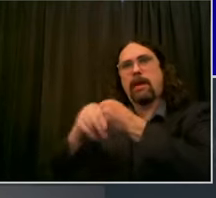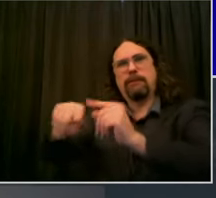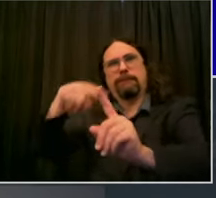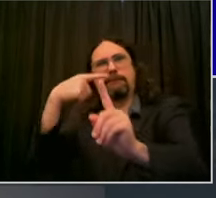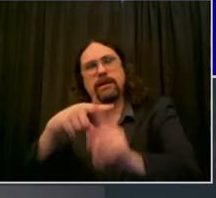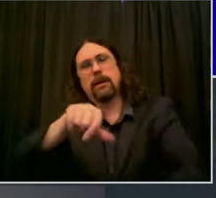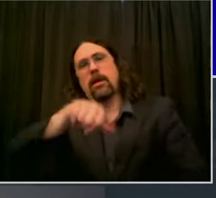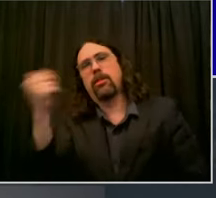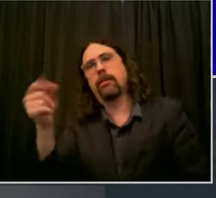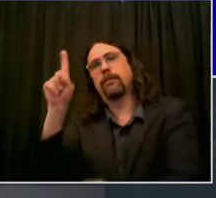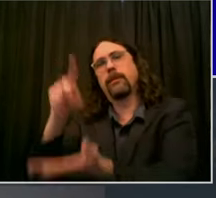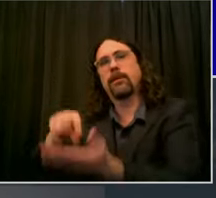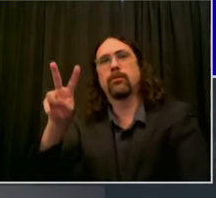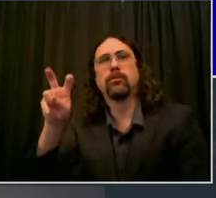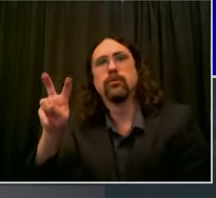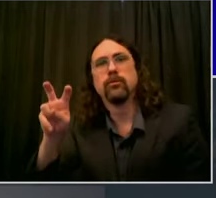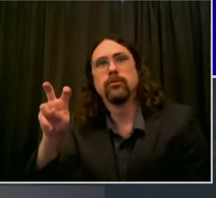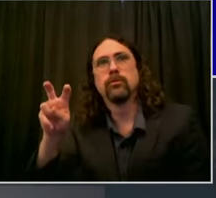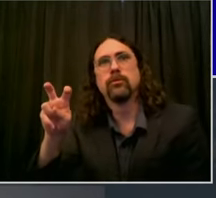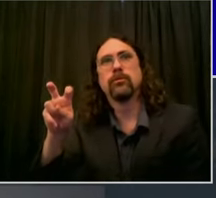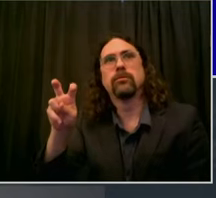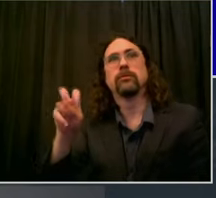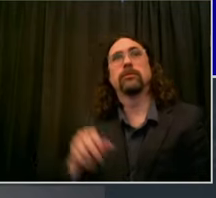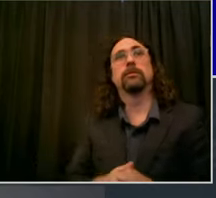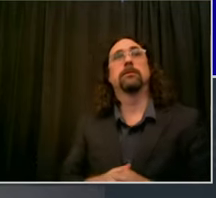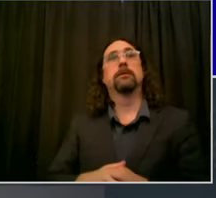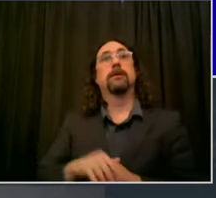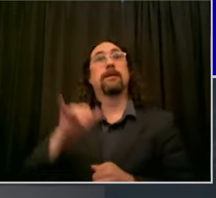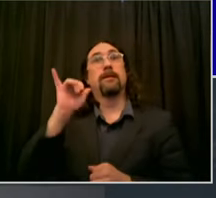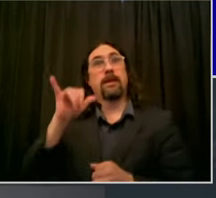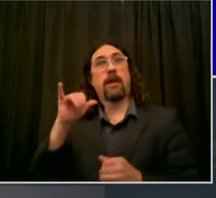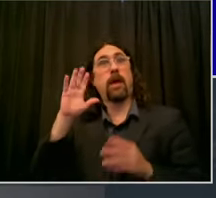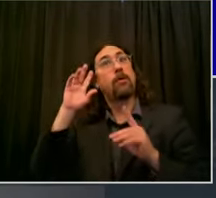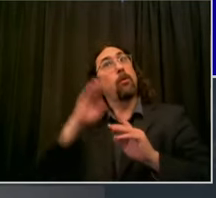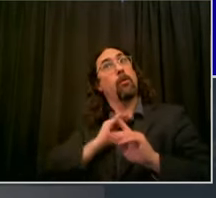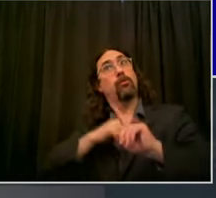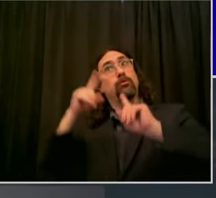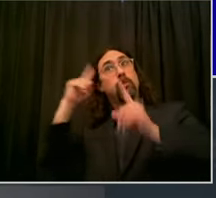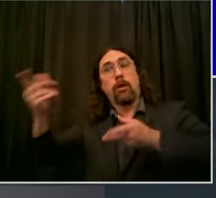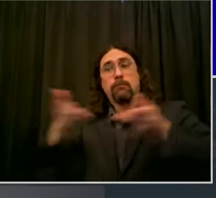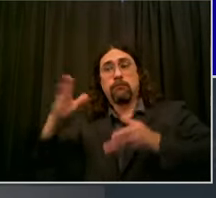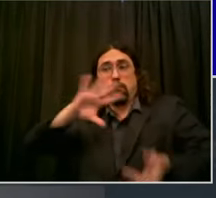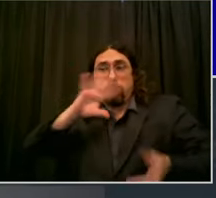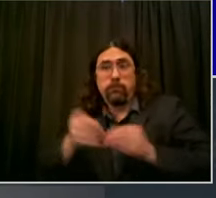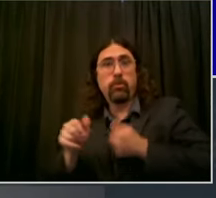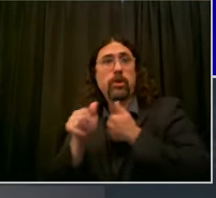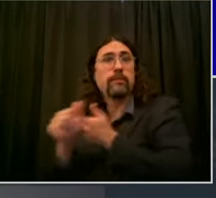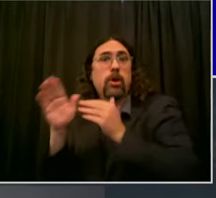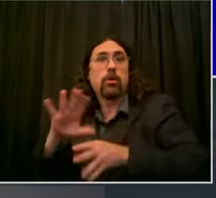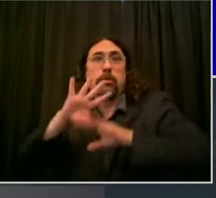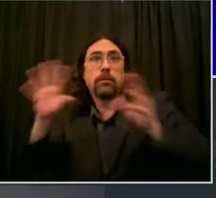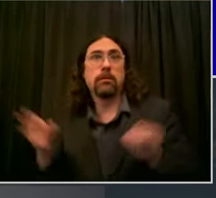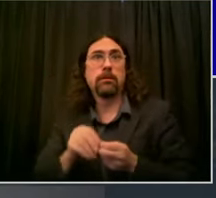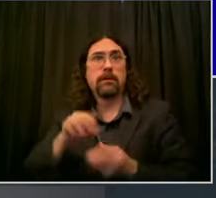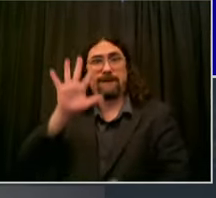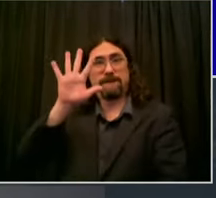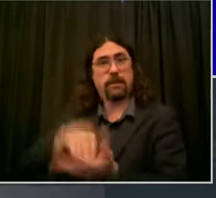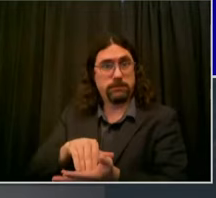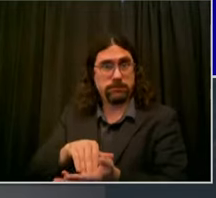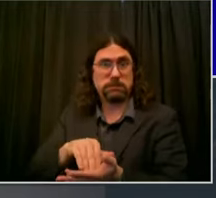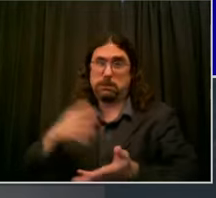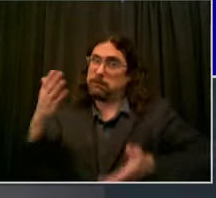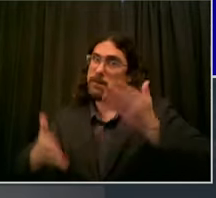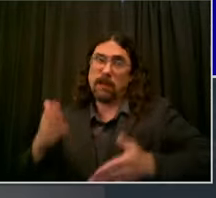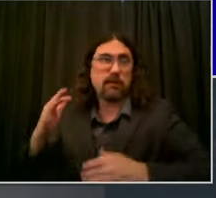as many as 5,000 to 10,000 tracers. They're going into duty right now. And here's the bottom line. If